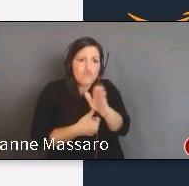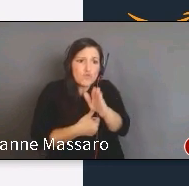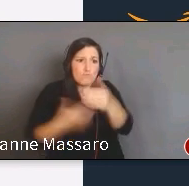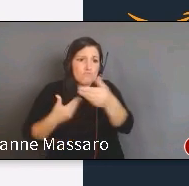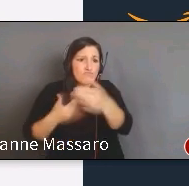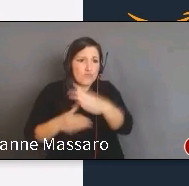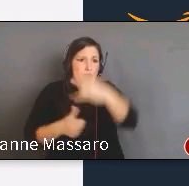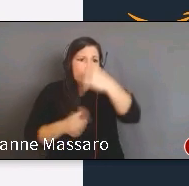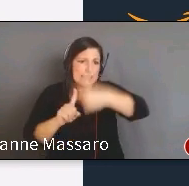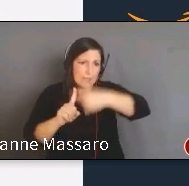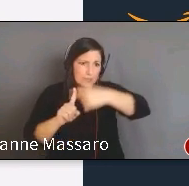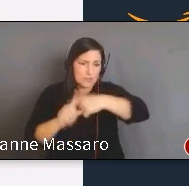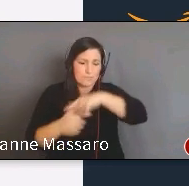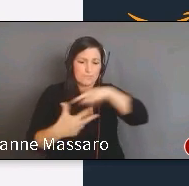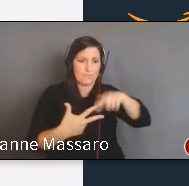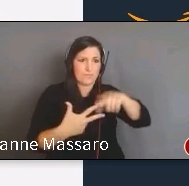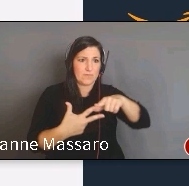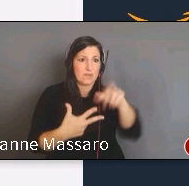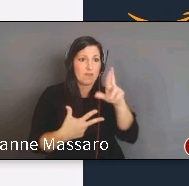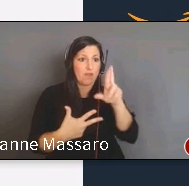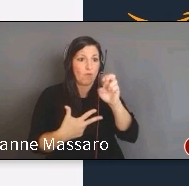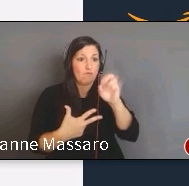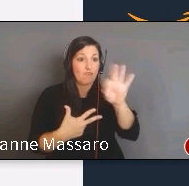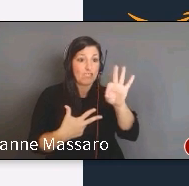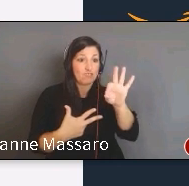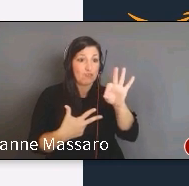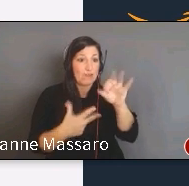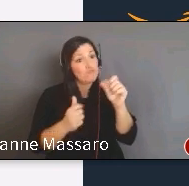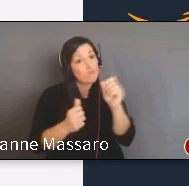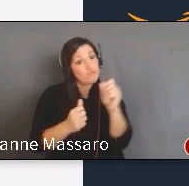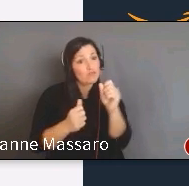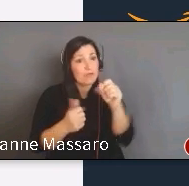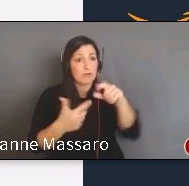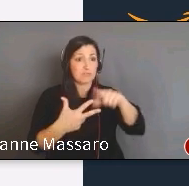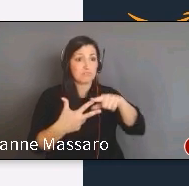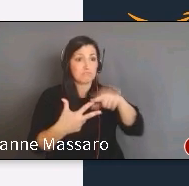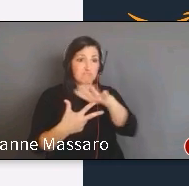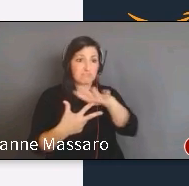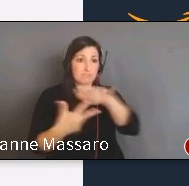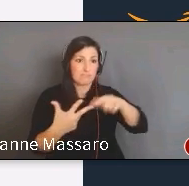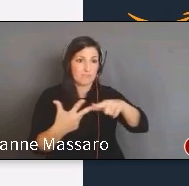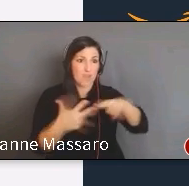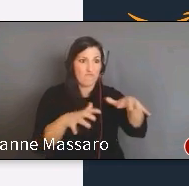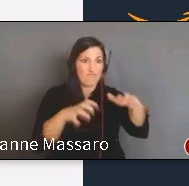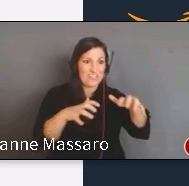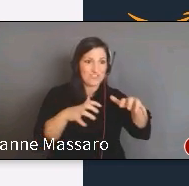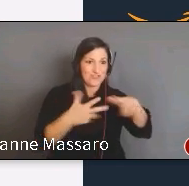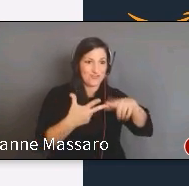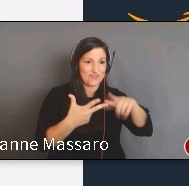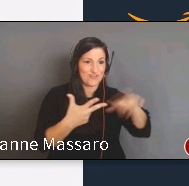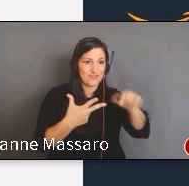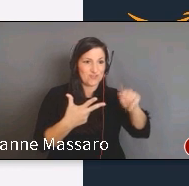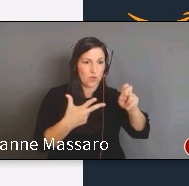is refrigerator section, and the third is our freezer zone. So you will be trained in all of these areas, and of course, we will give you the